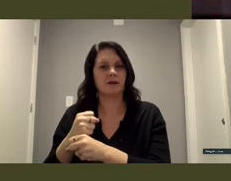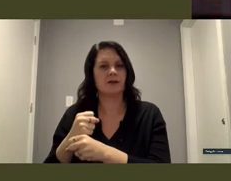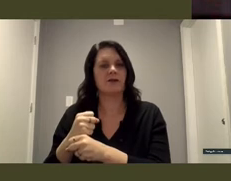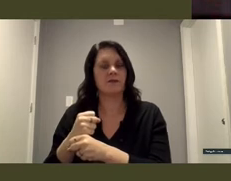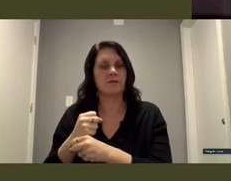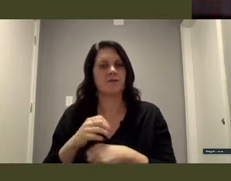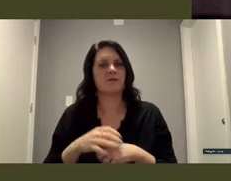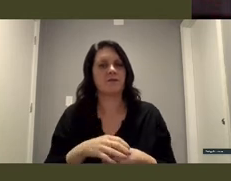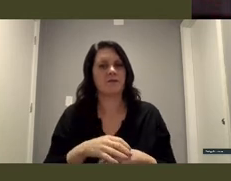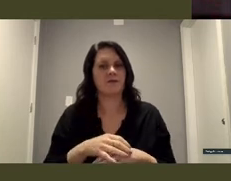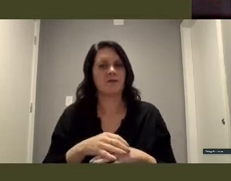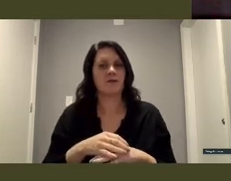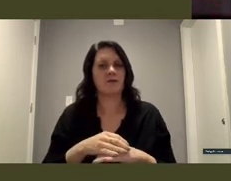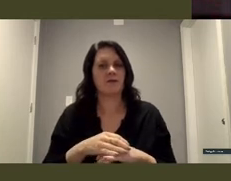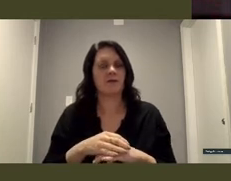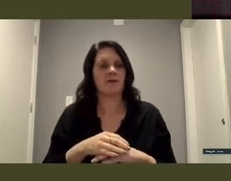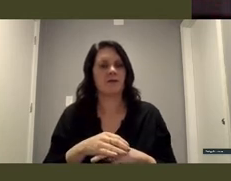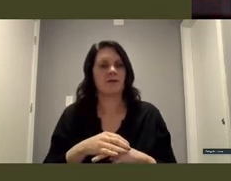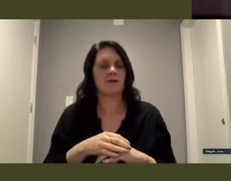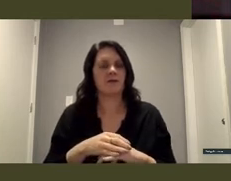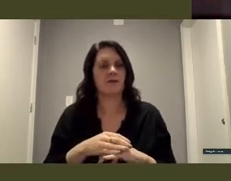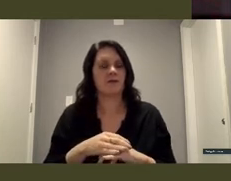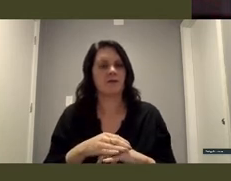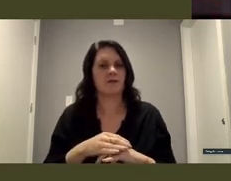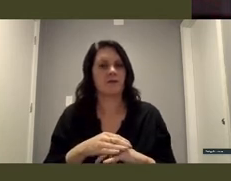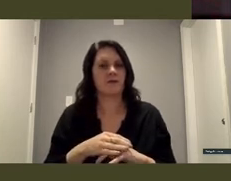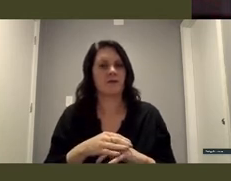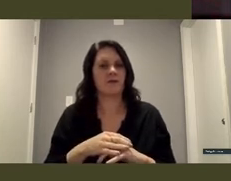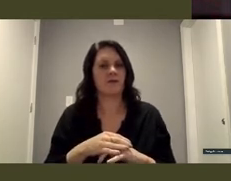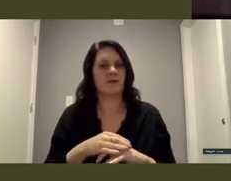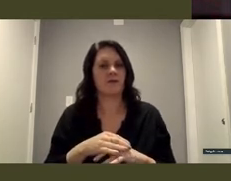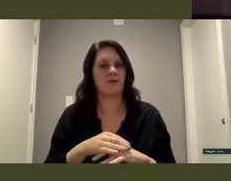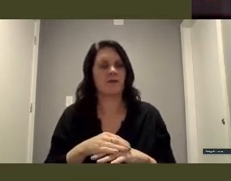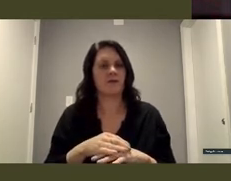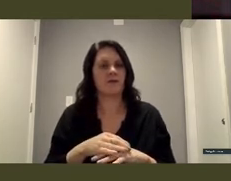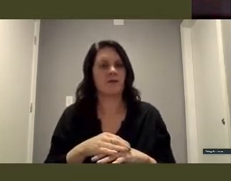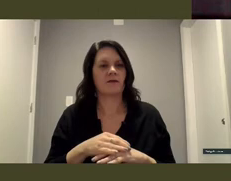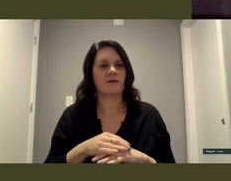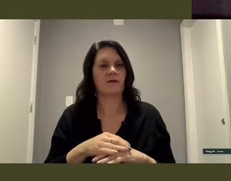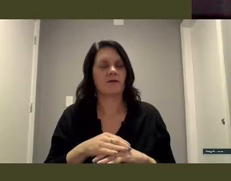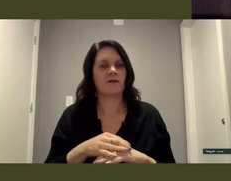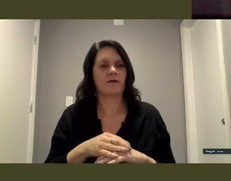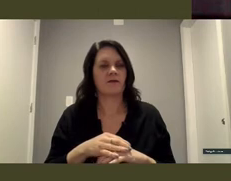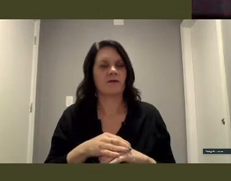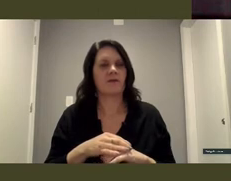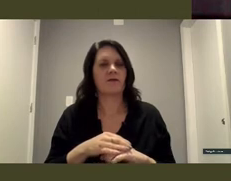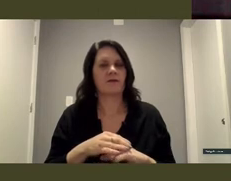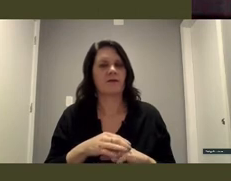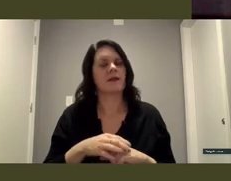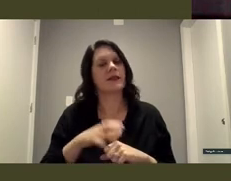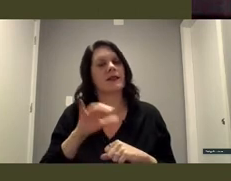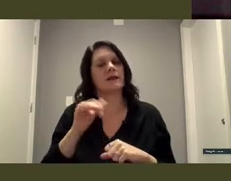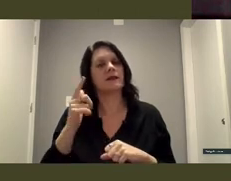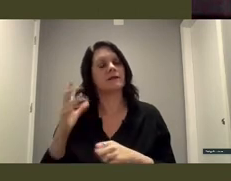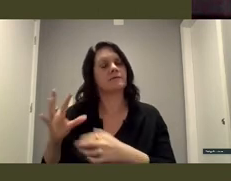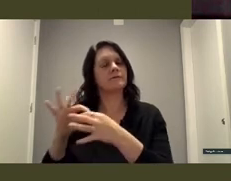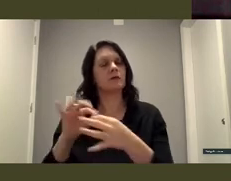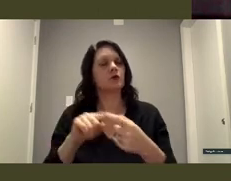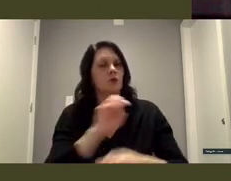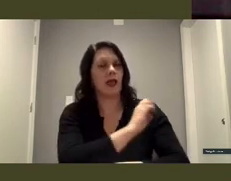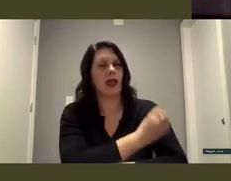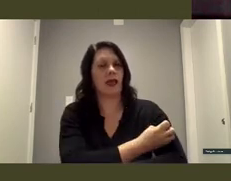and every other crisis in tackling the climate change crisis. Likewise, if we have access to energy, it will reduce the distance